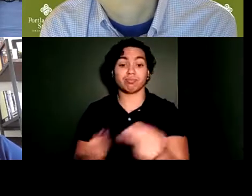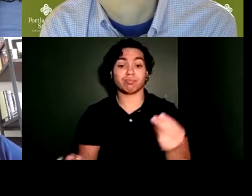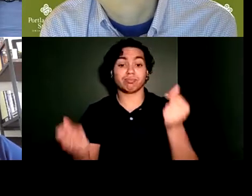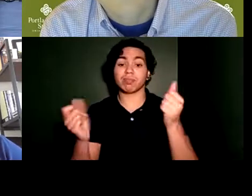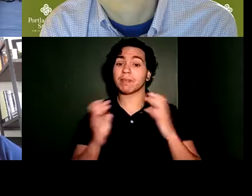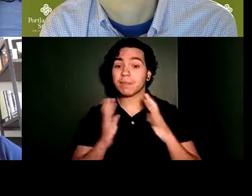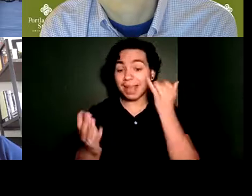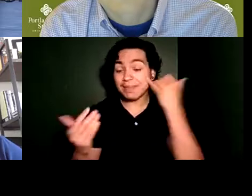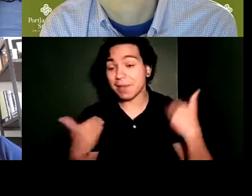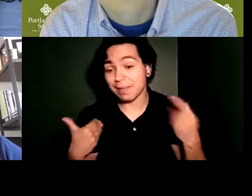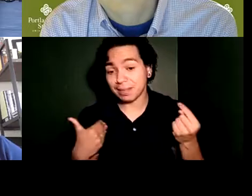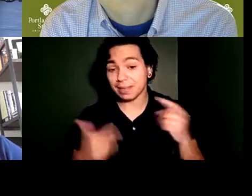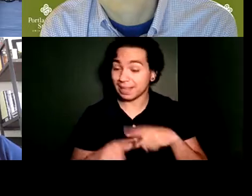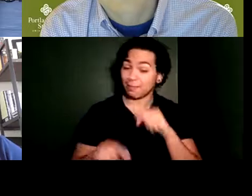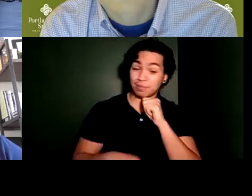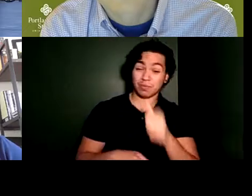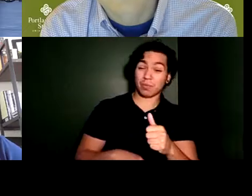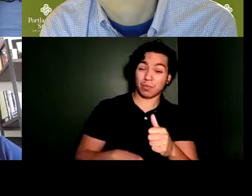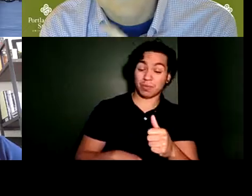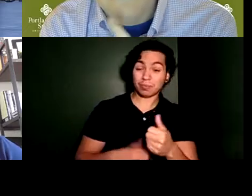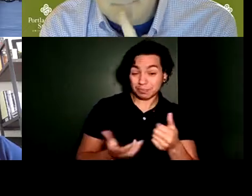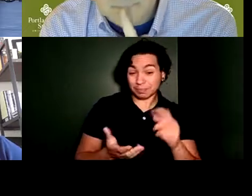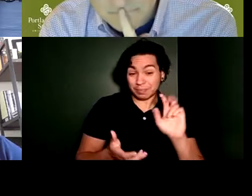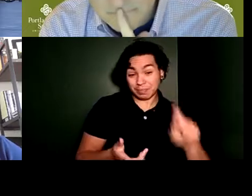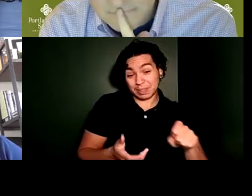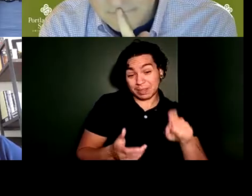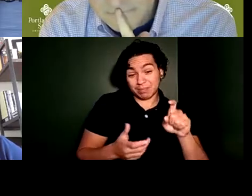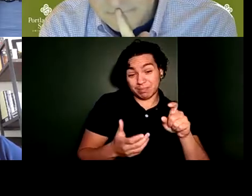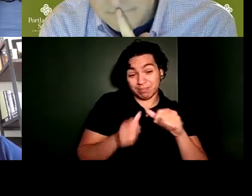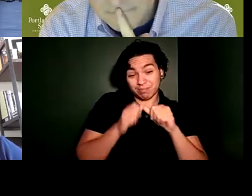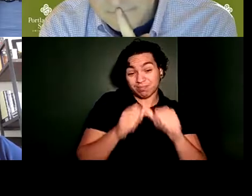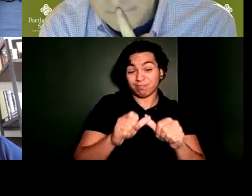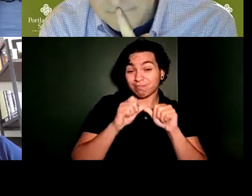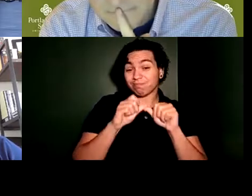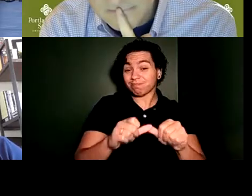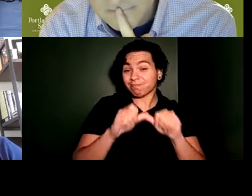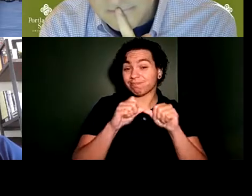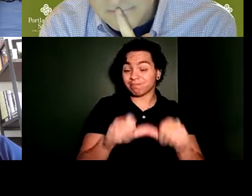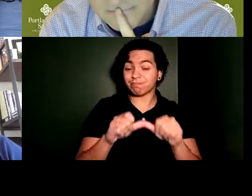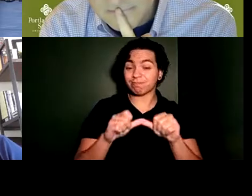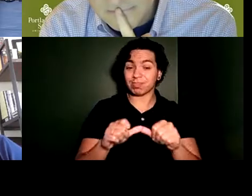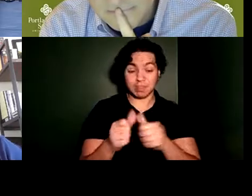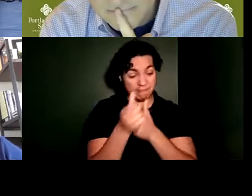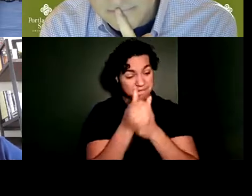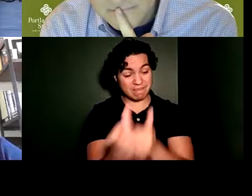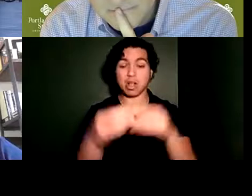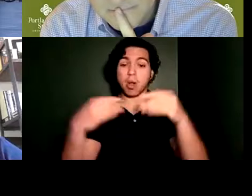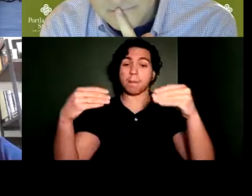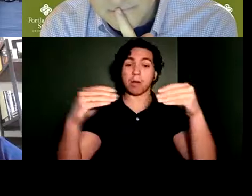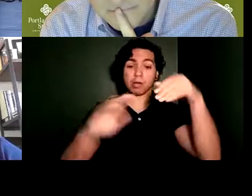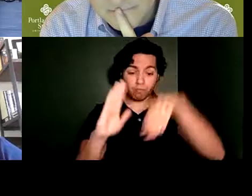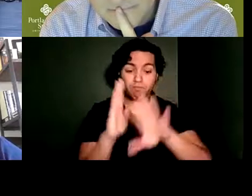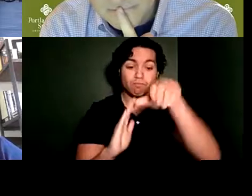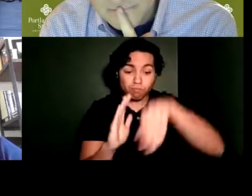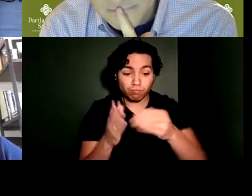it, you need to kind of stay pivot with the market, as this is going to continue